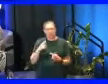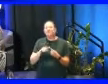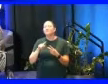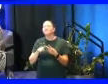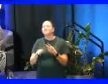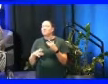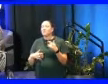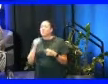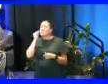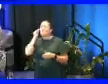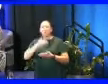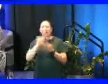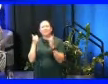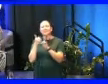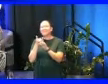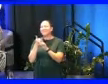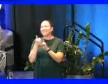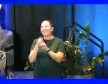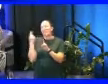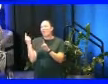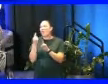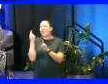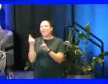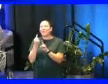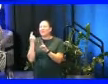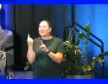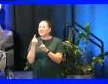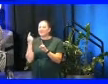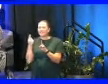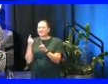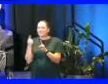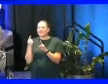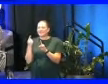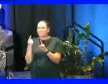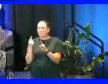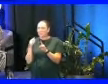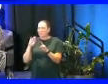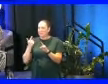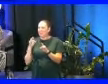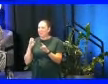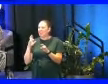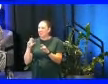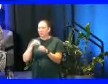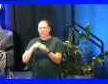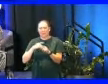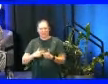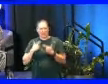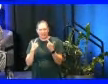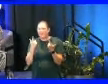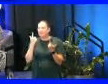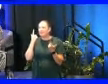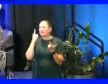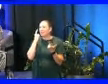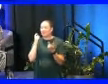homelessness has always been a huge factor in my life because of the fact that